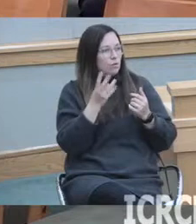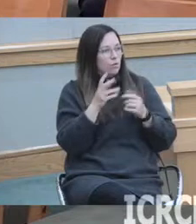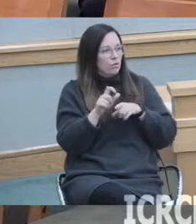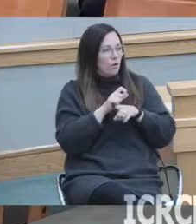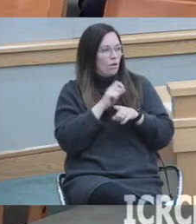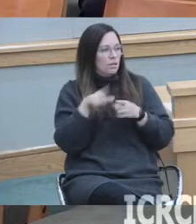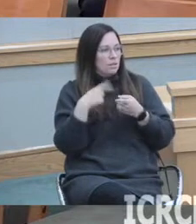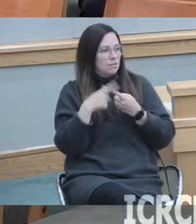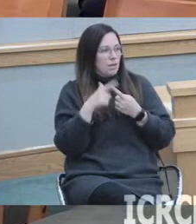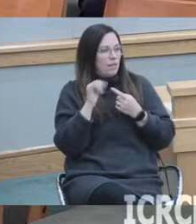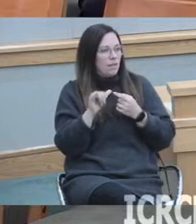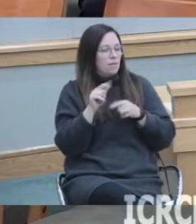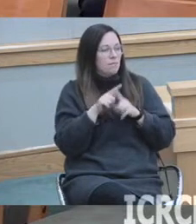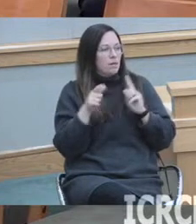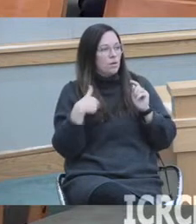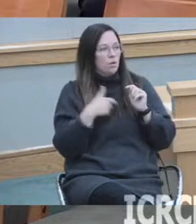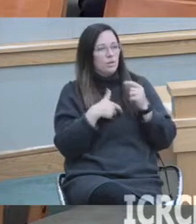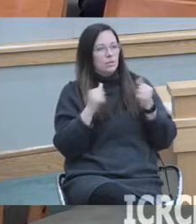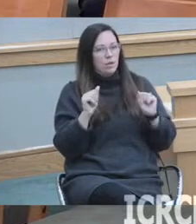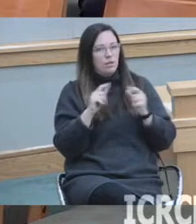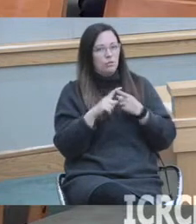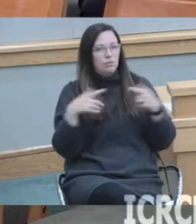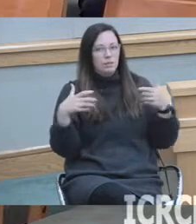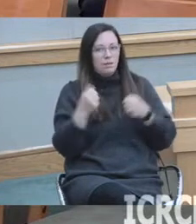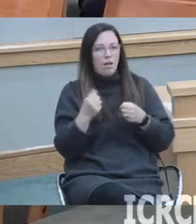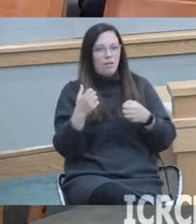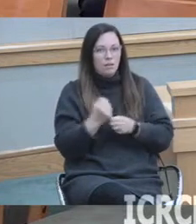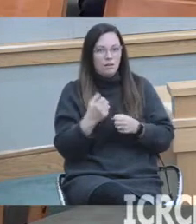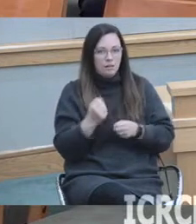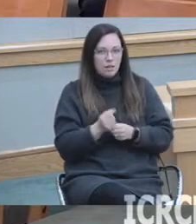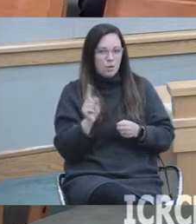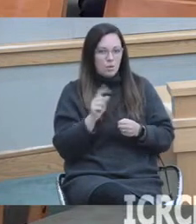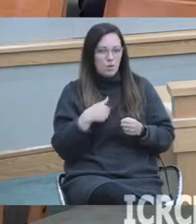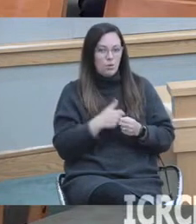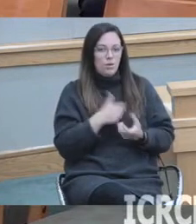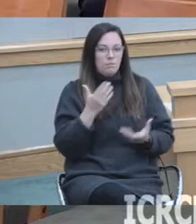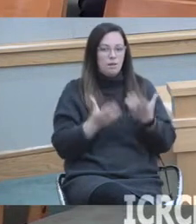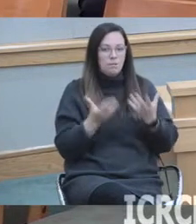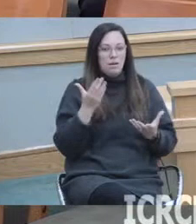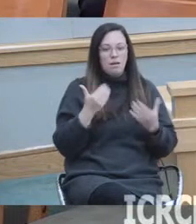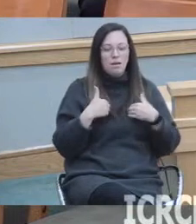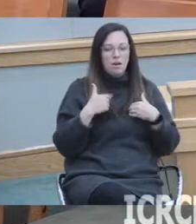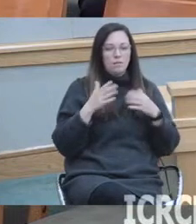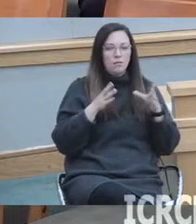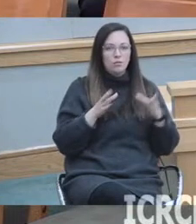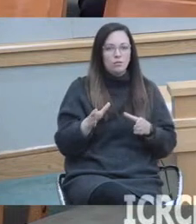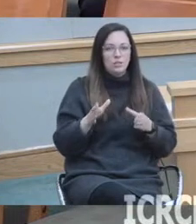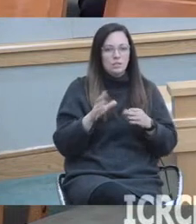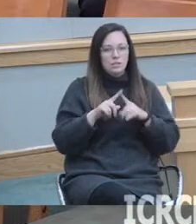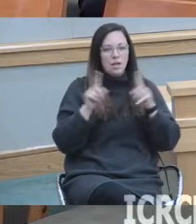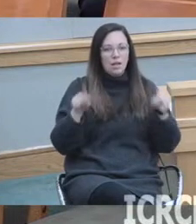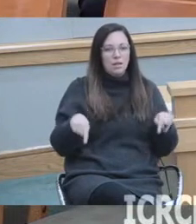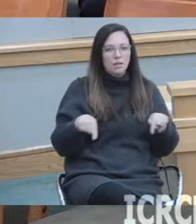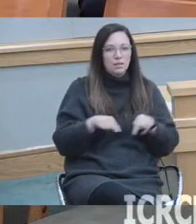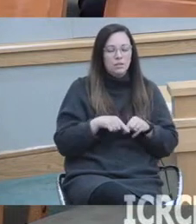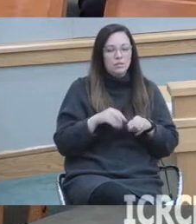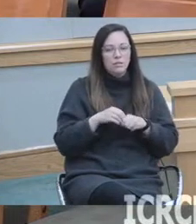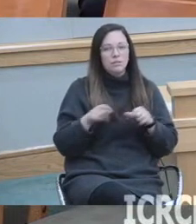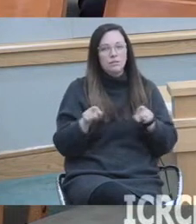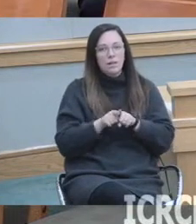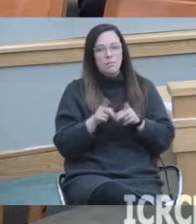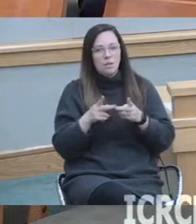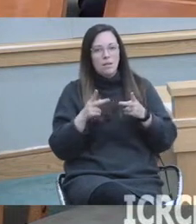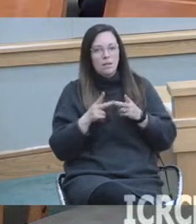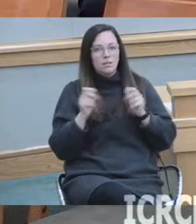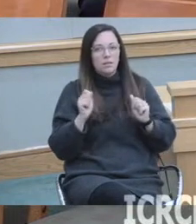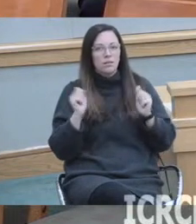But we're trying to consolidate where we might have street signage in the same vicinity that they can all be utilizing